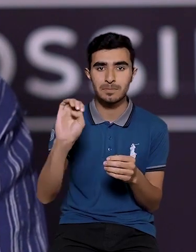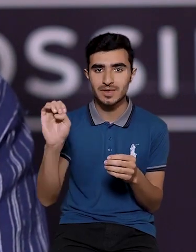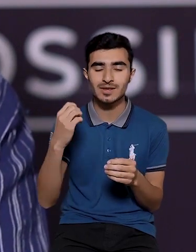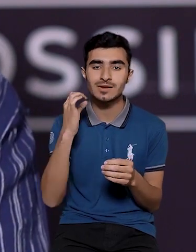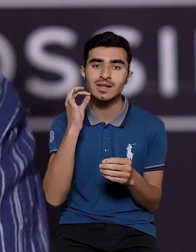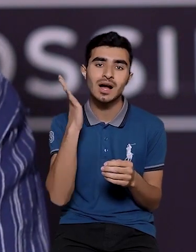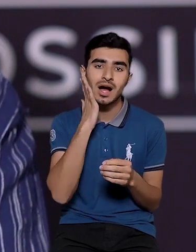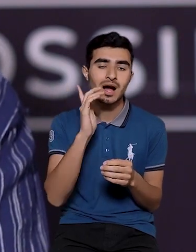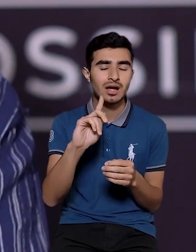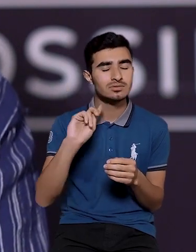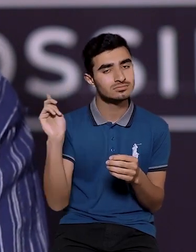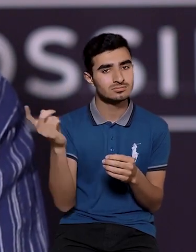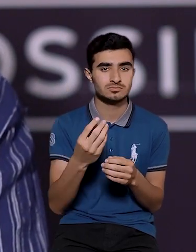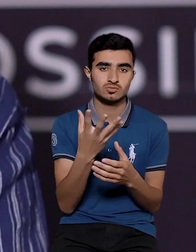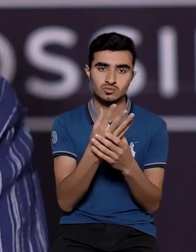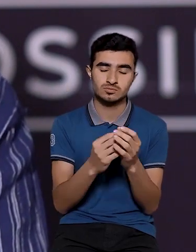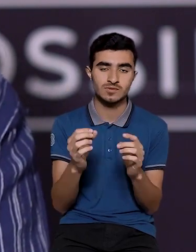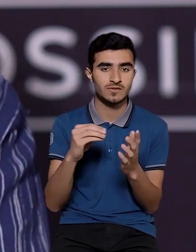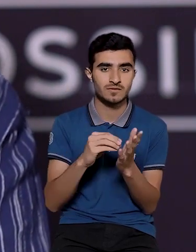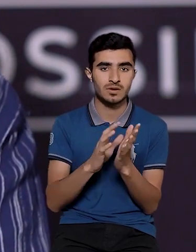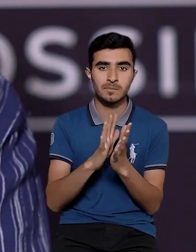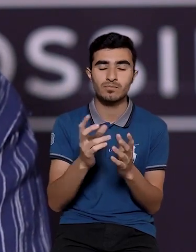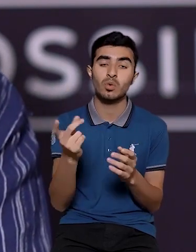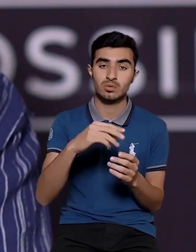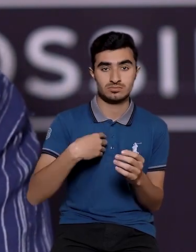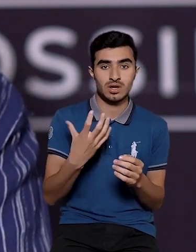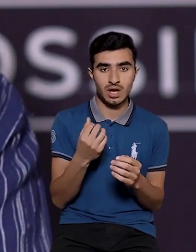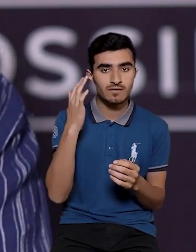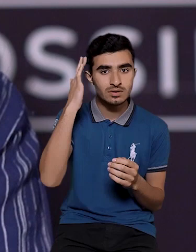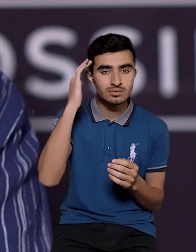from? So it's quite